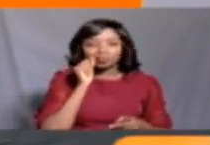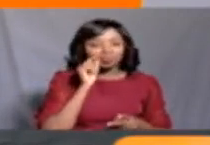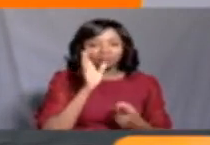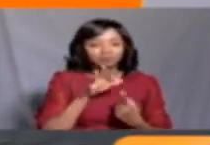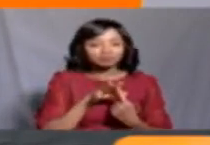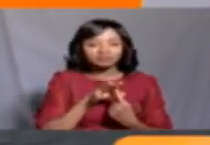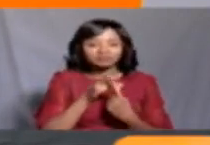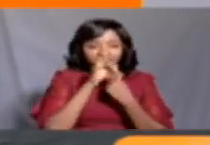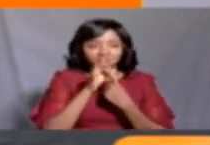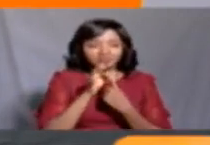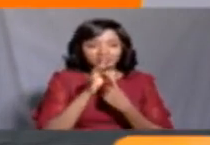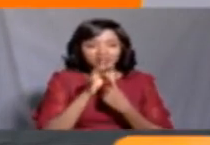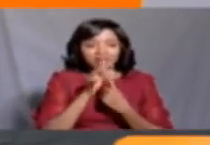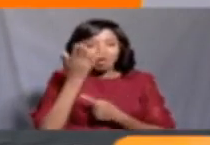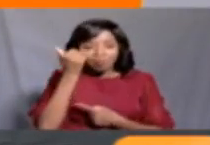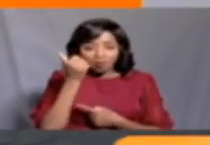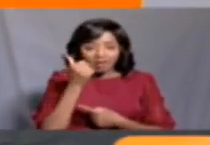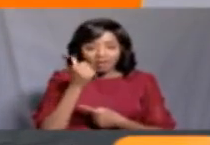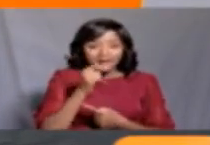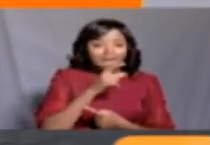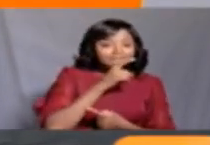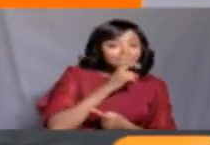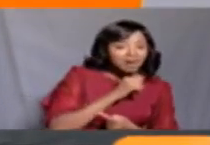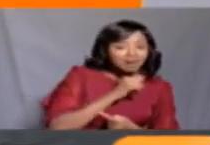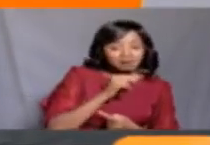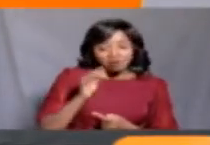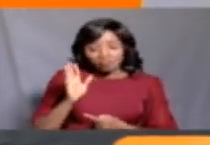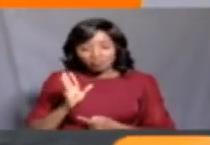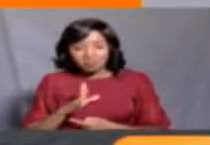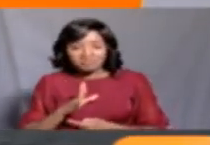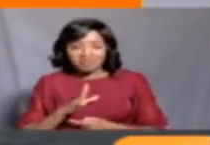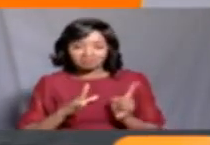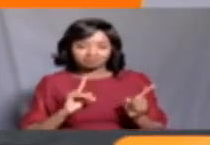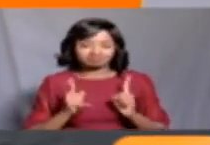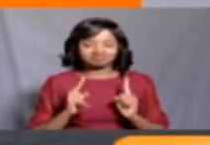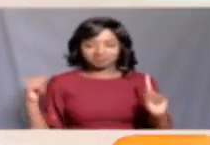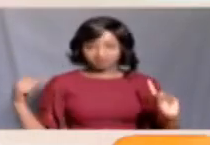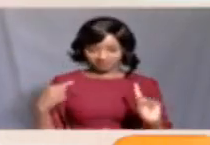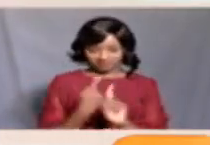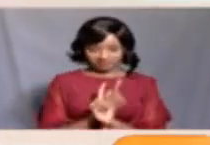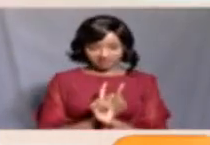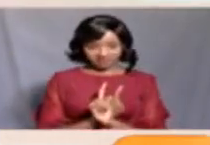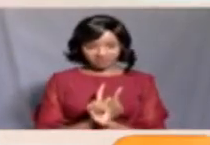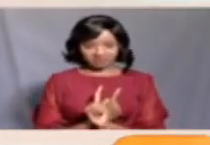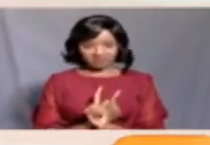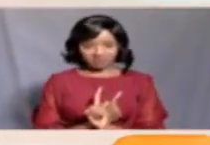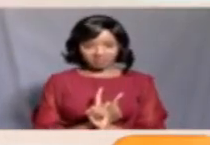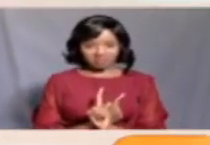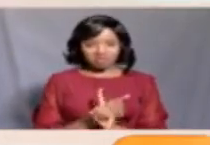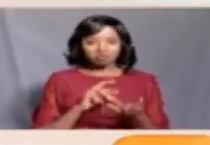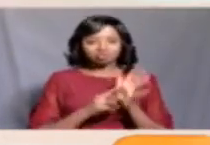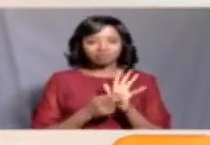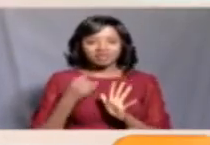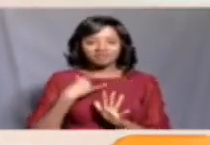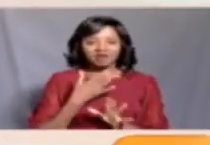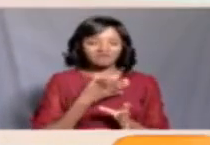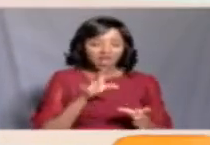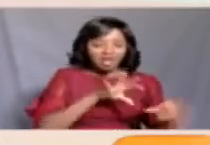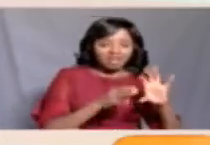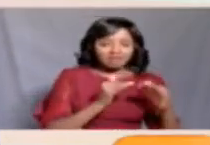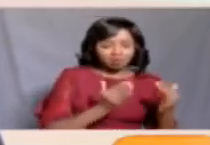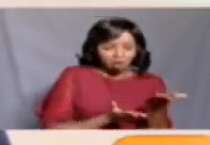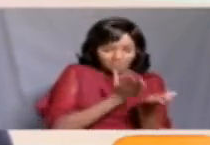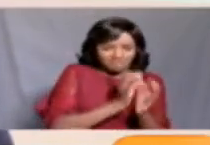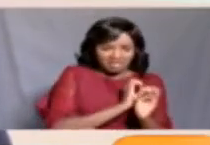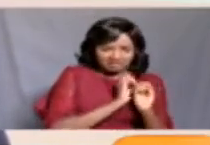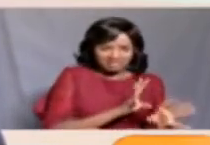it chemically, biochemically, we're different. Men and women are very different. So it means that if there's a hormonal or chemical imbalance, even how it